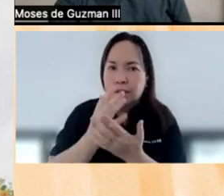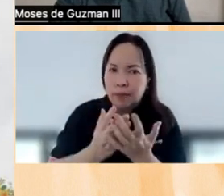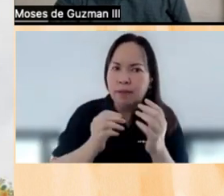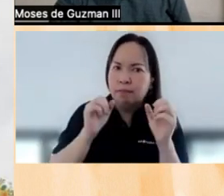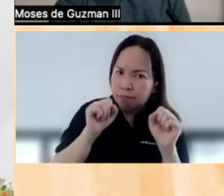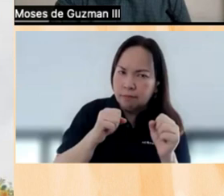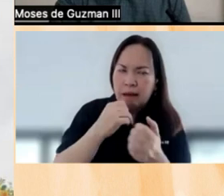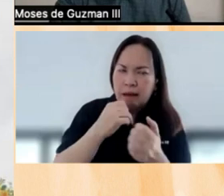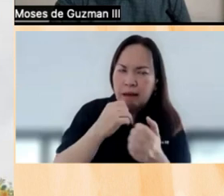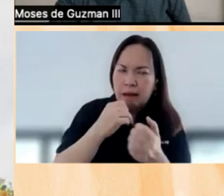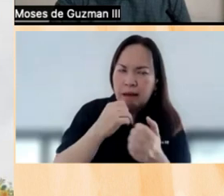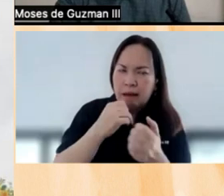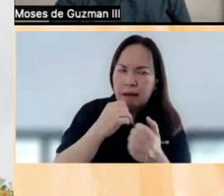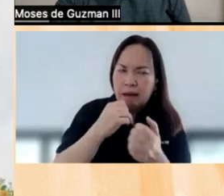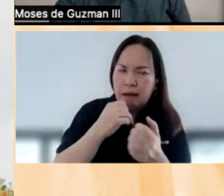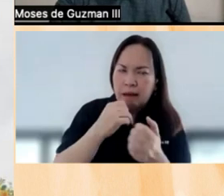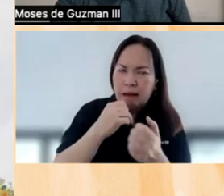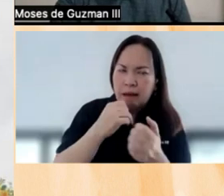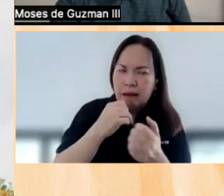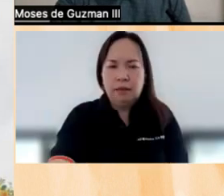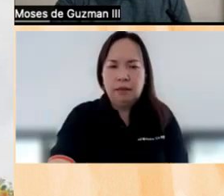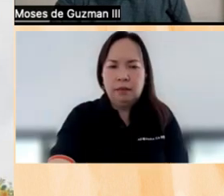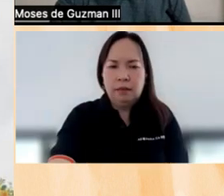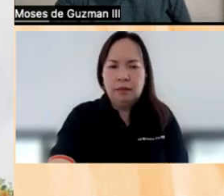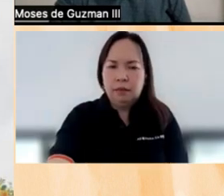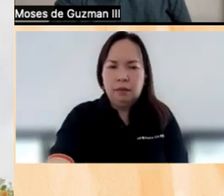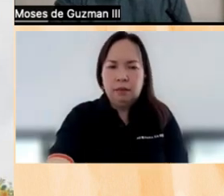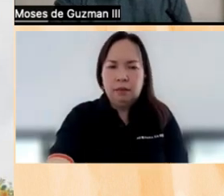like depression, anxiety, and agitation,